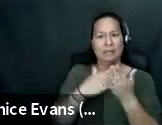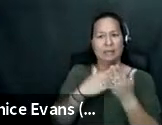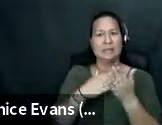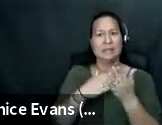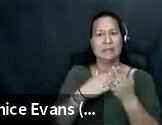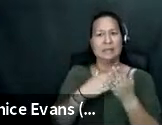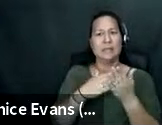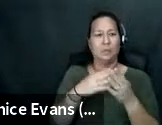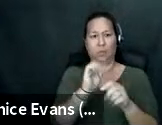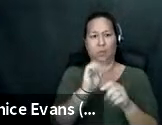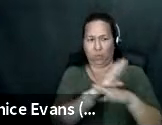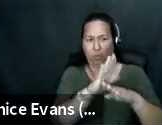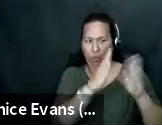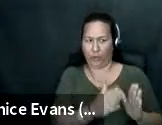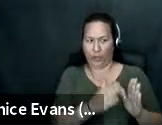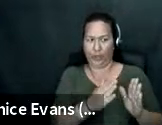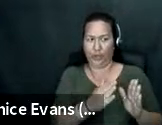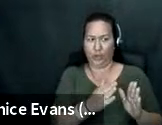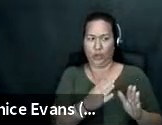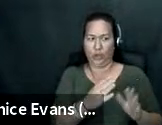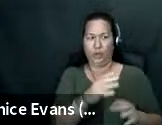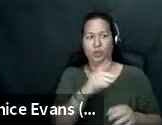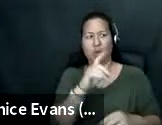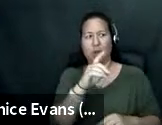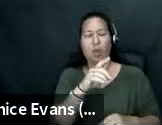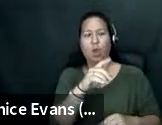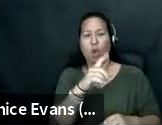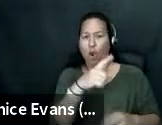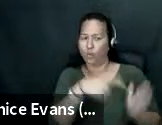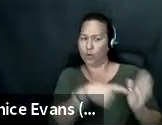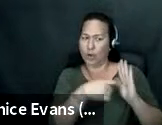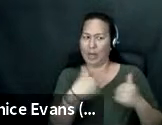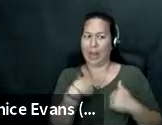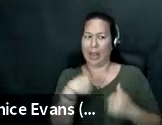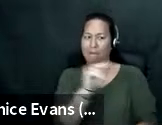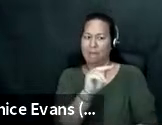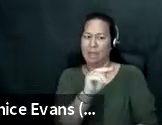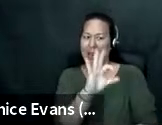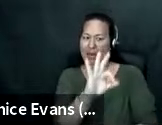available, but can employees still use their cloth masks?